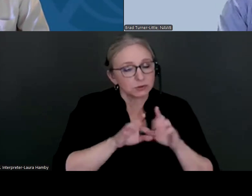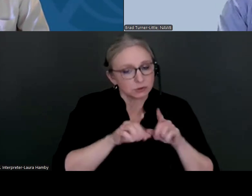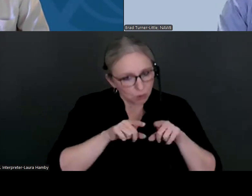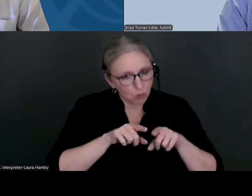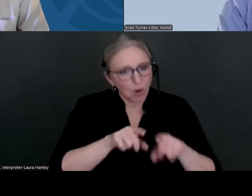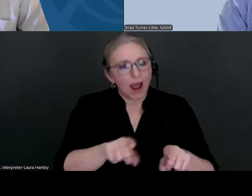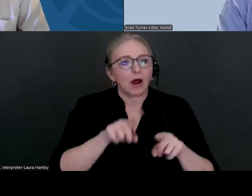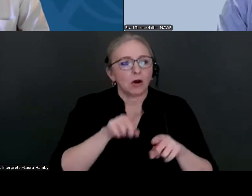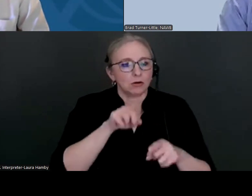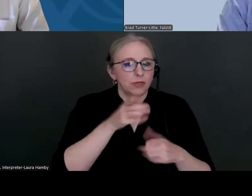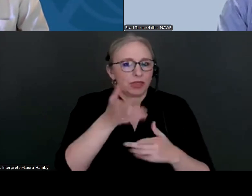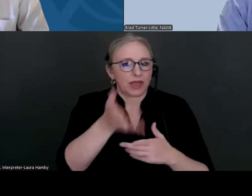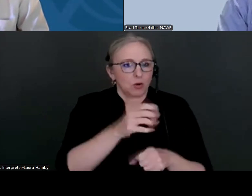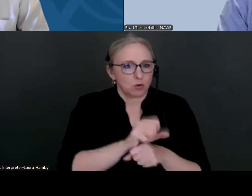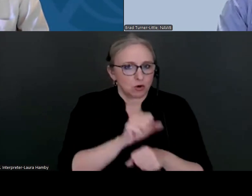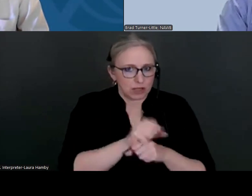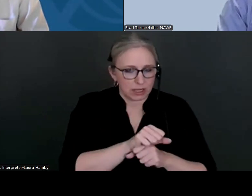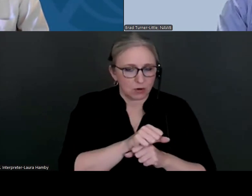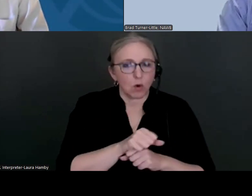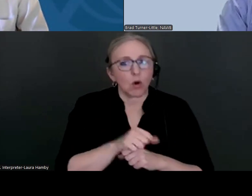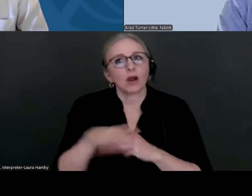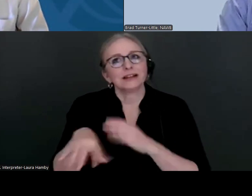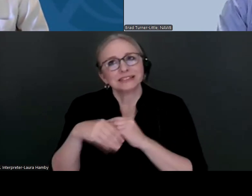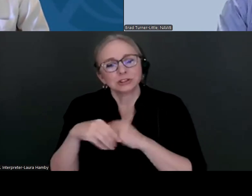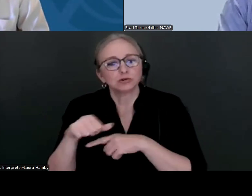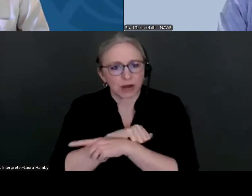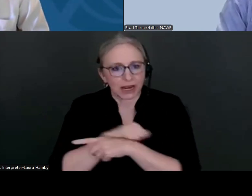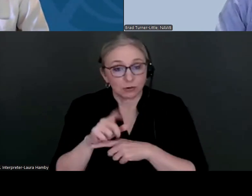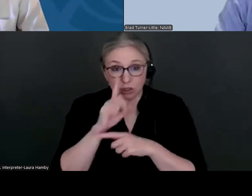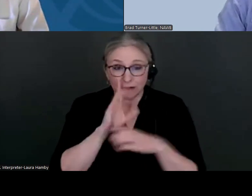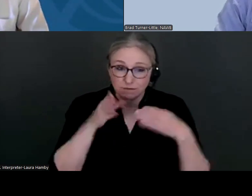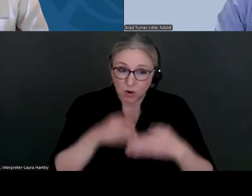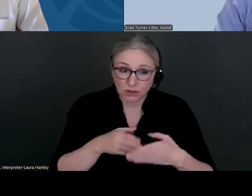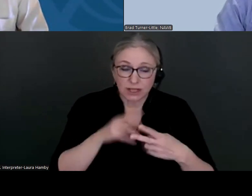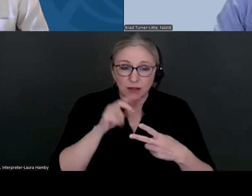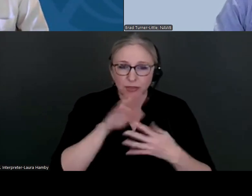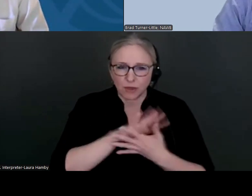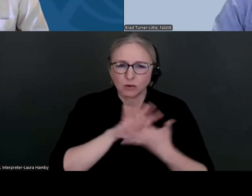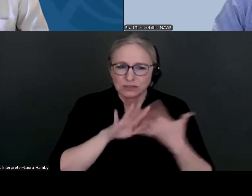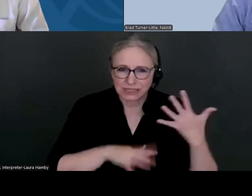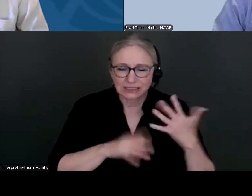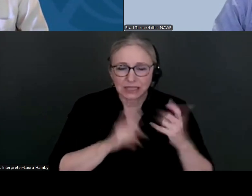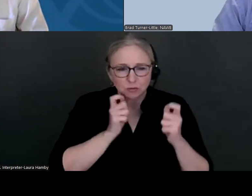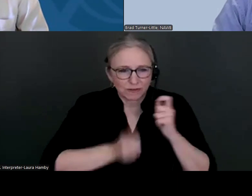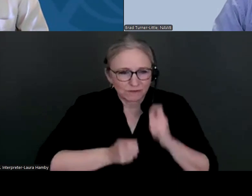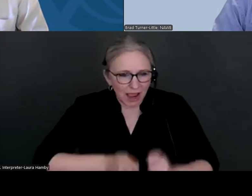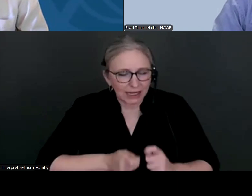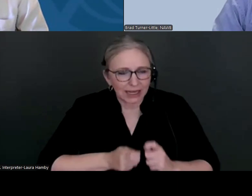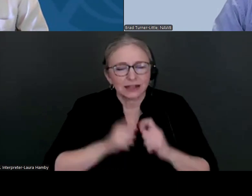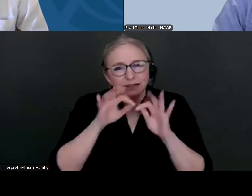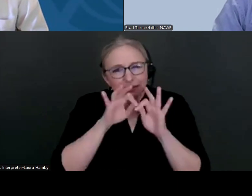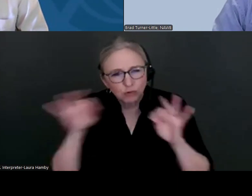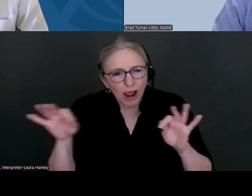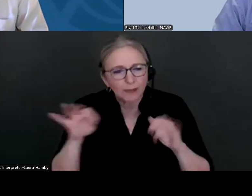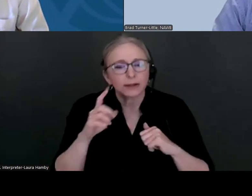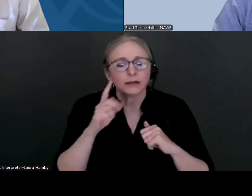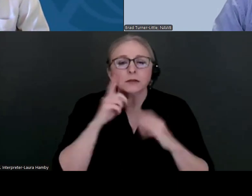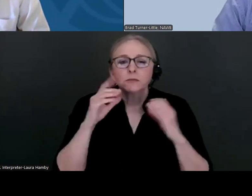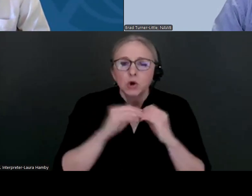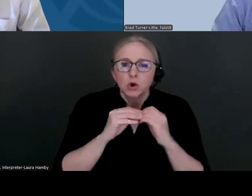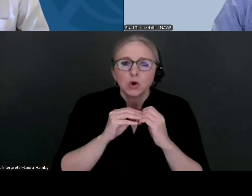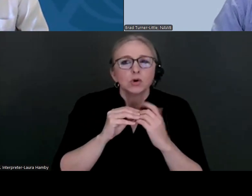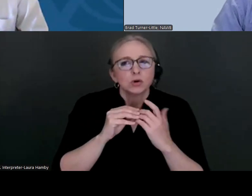training. So those are some things that we really focused on refining in the new sector strategies